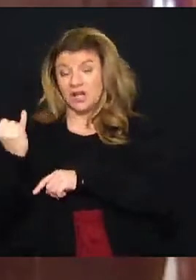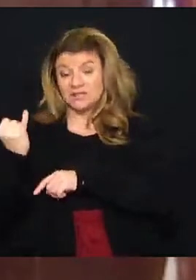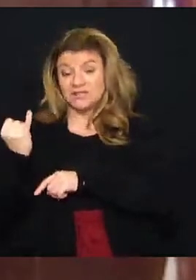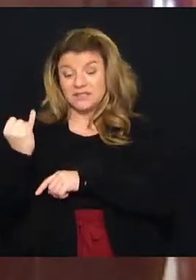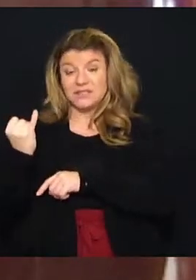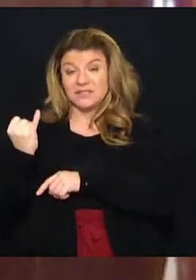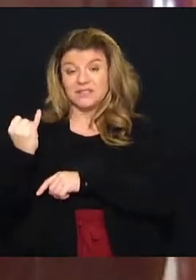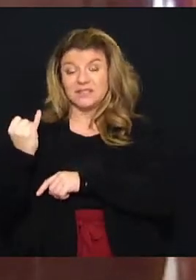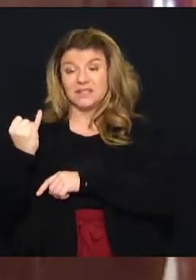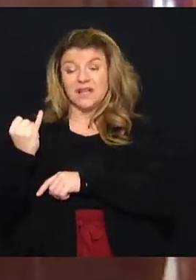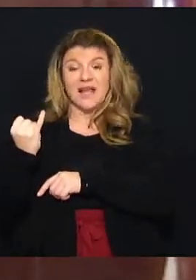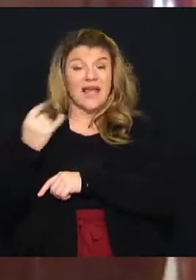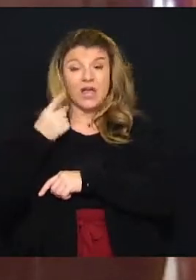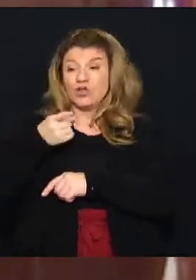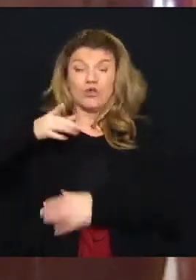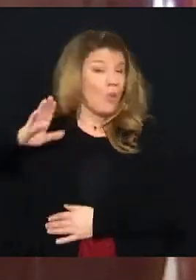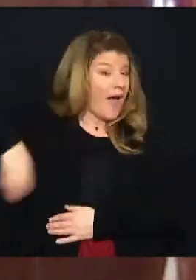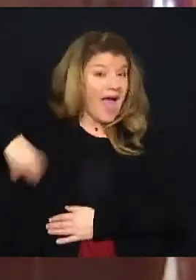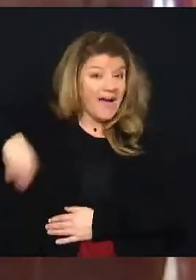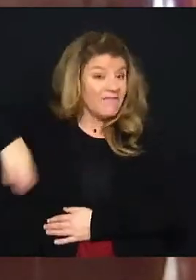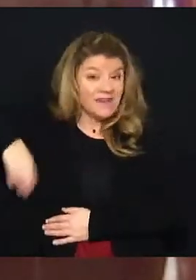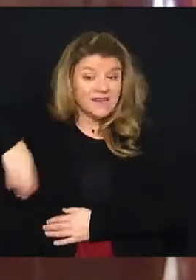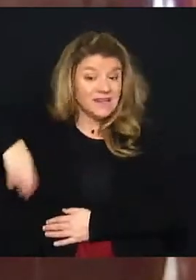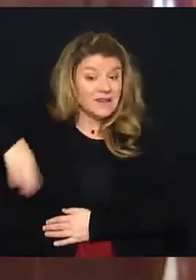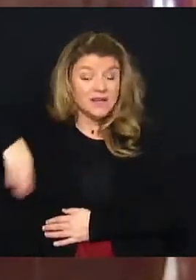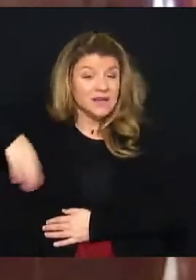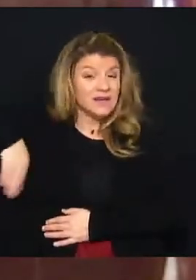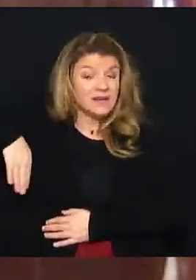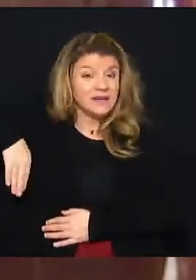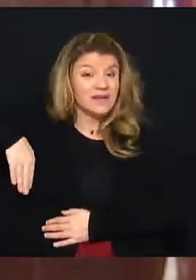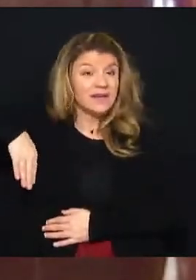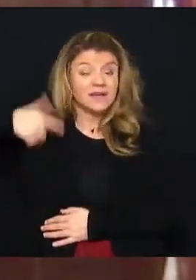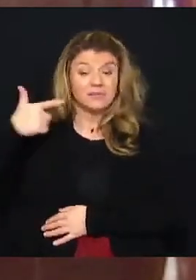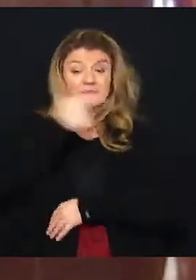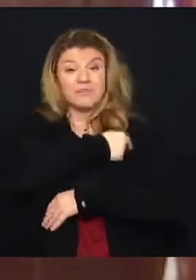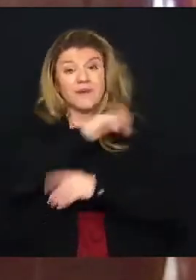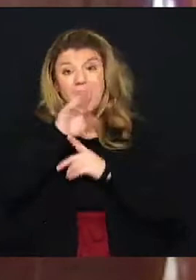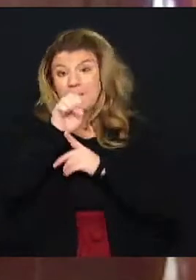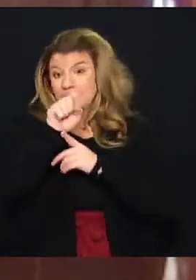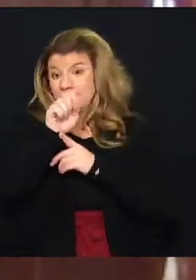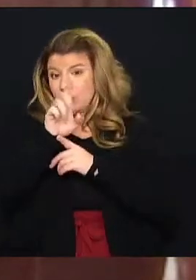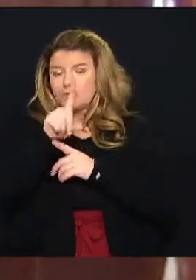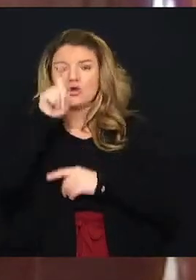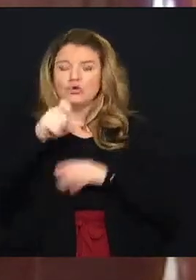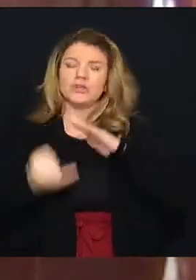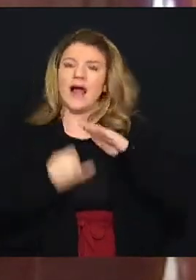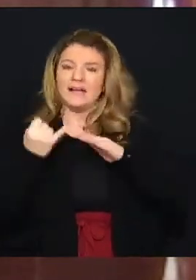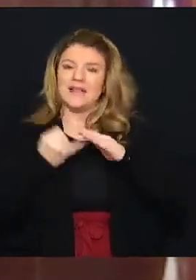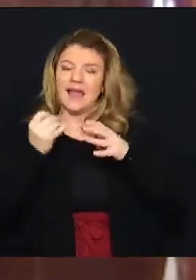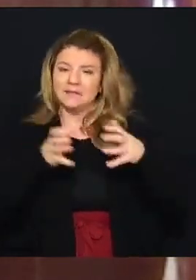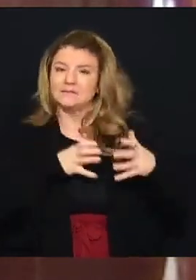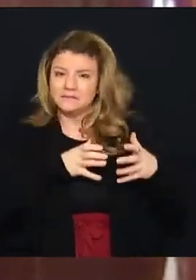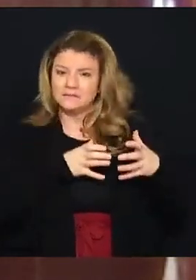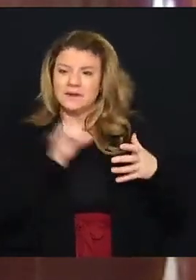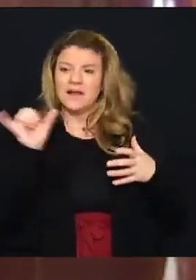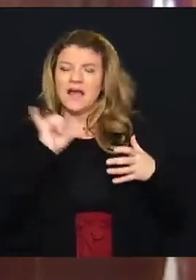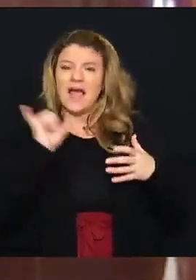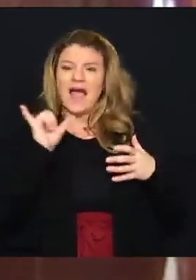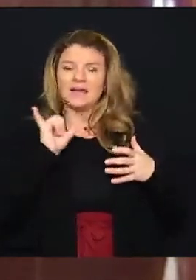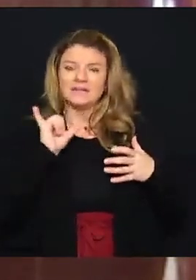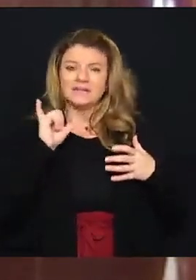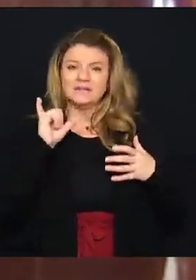& Johnson, and you haven't been boosted, then you should isolate as a quarantine